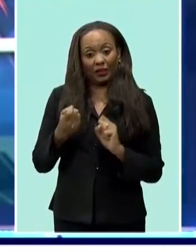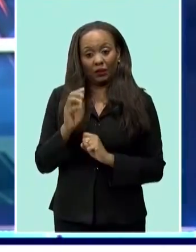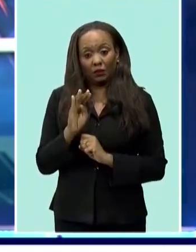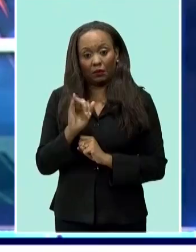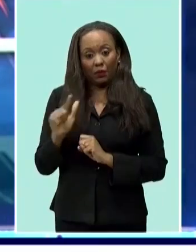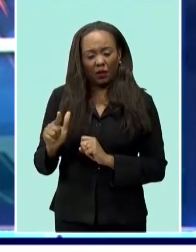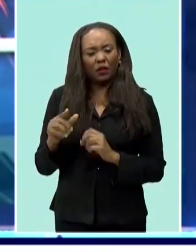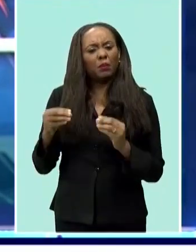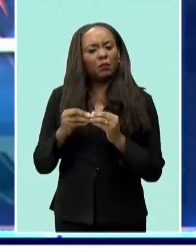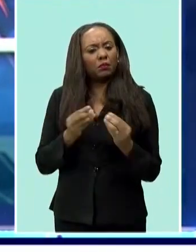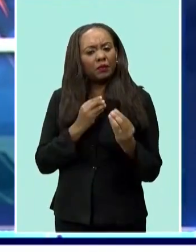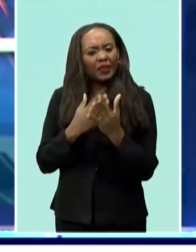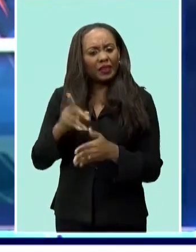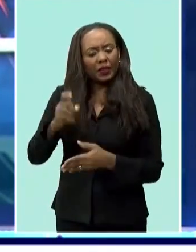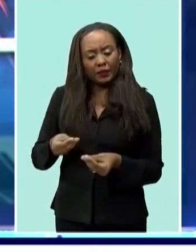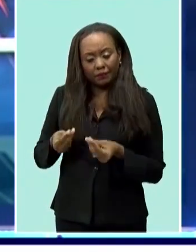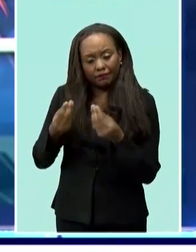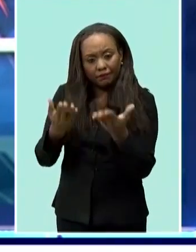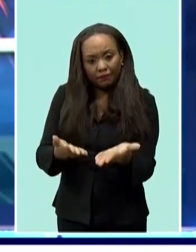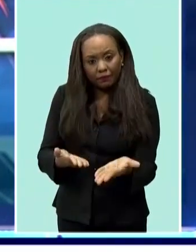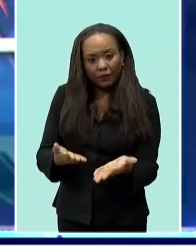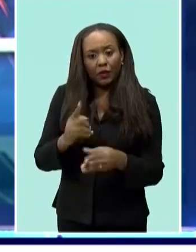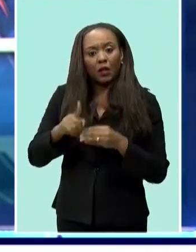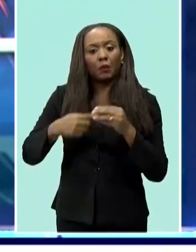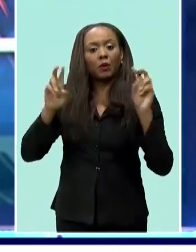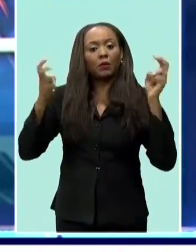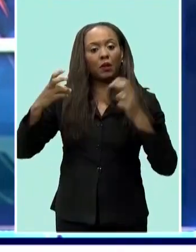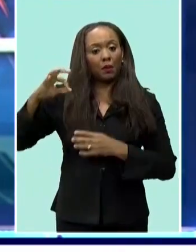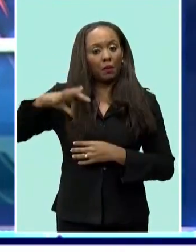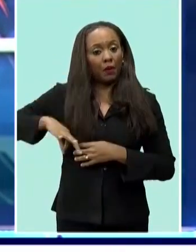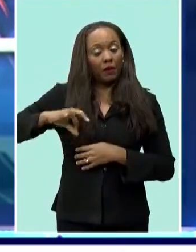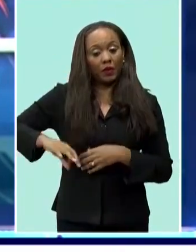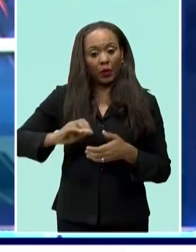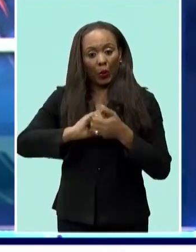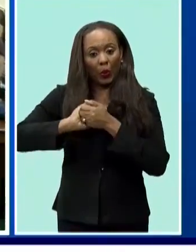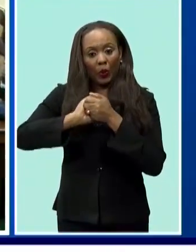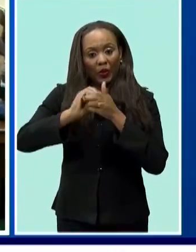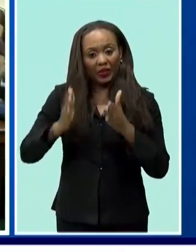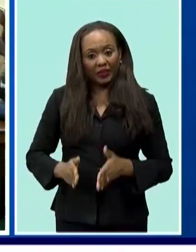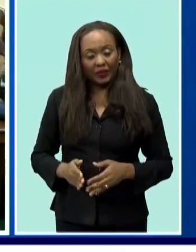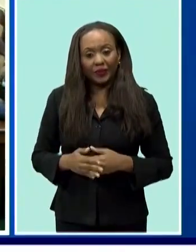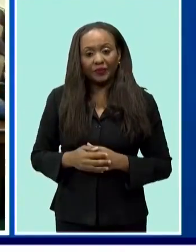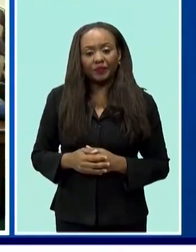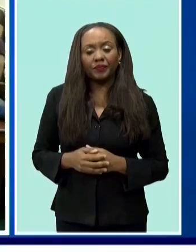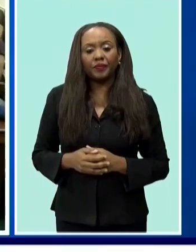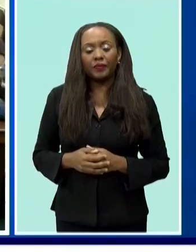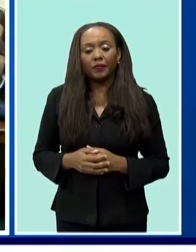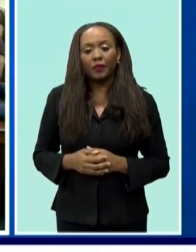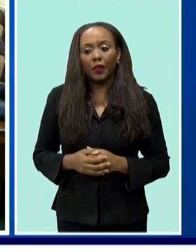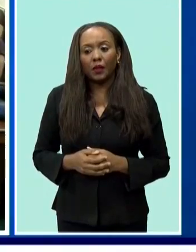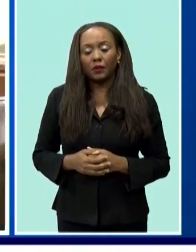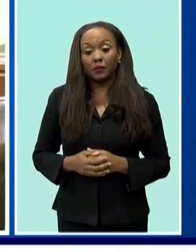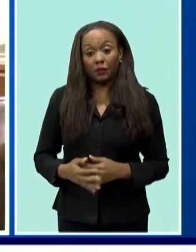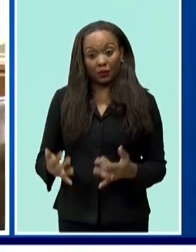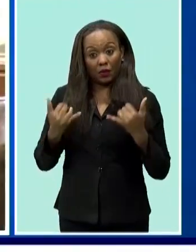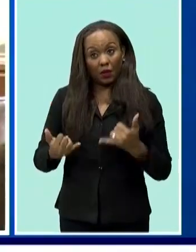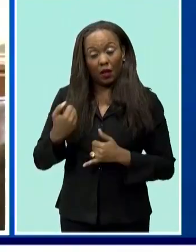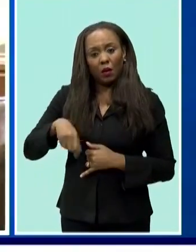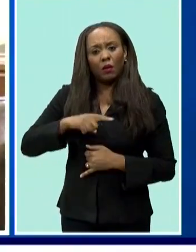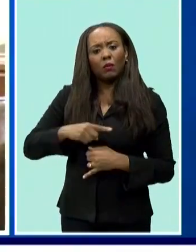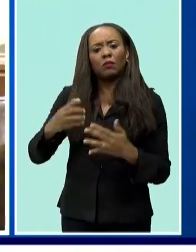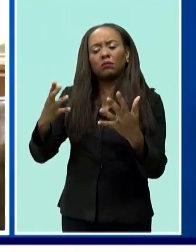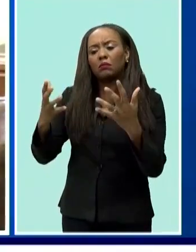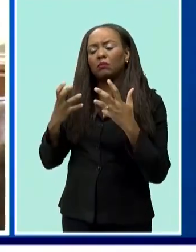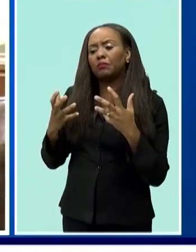more information be provided about beneficial owners. What we are now requiring